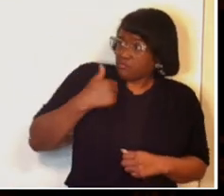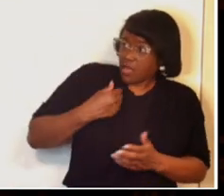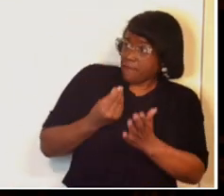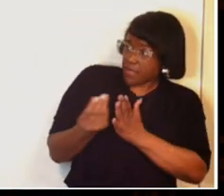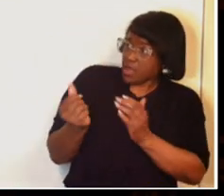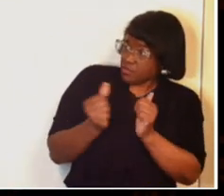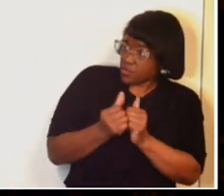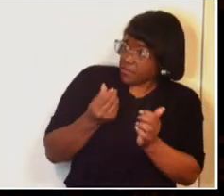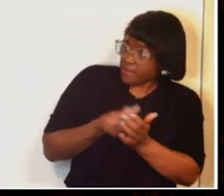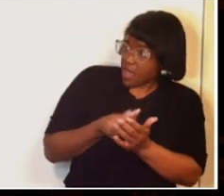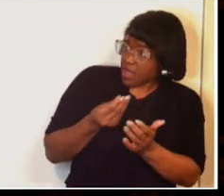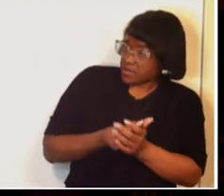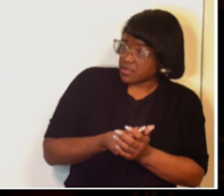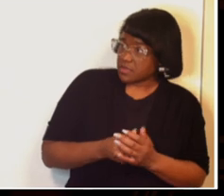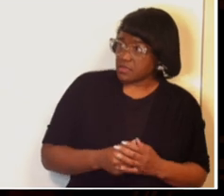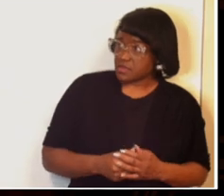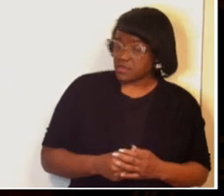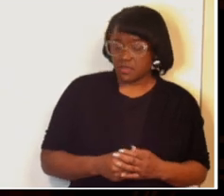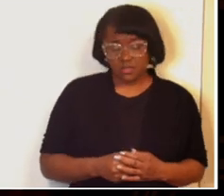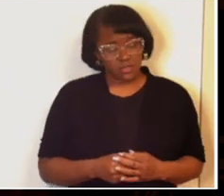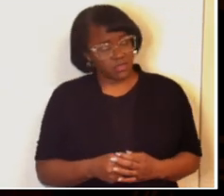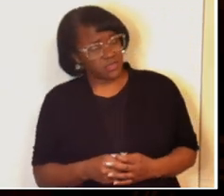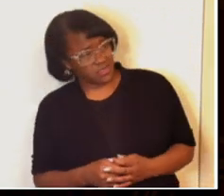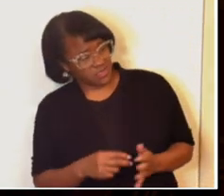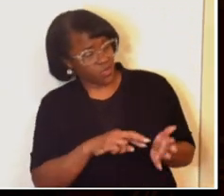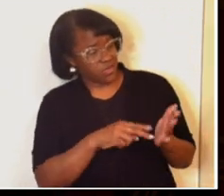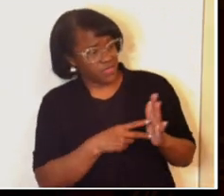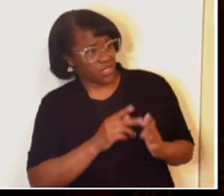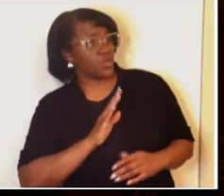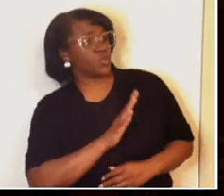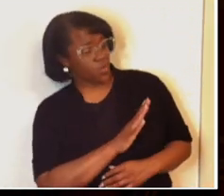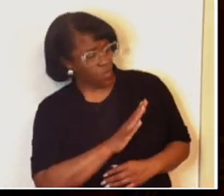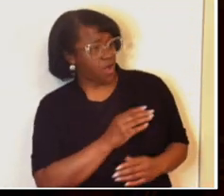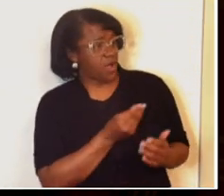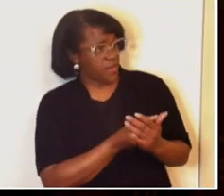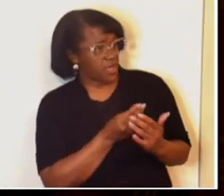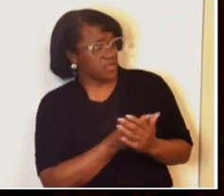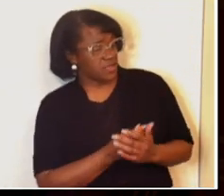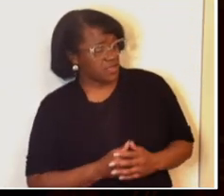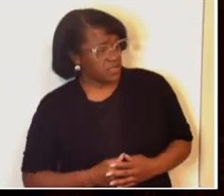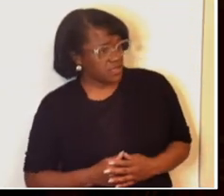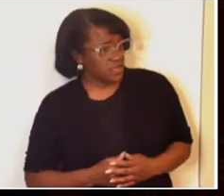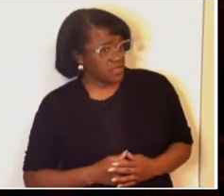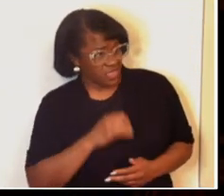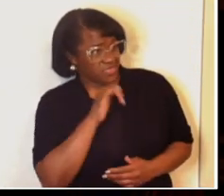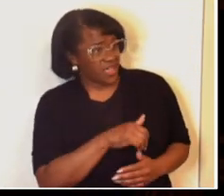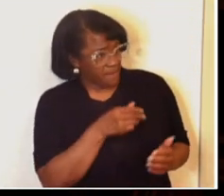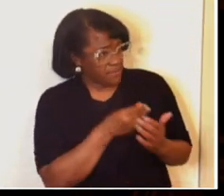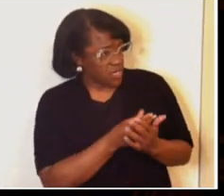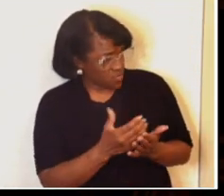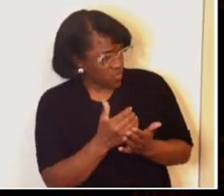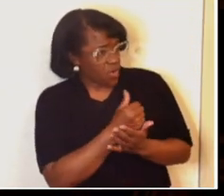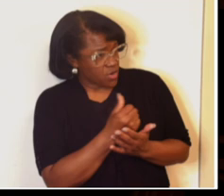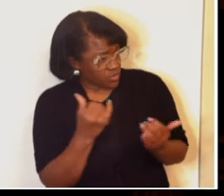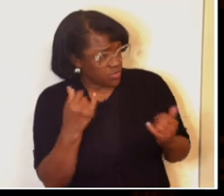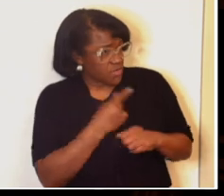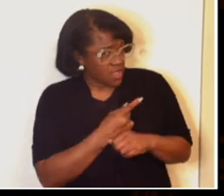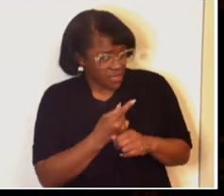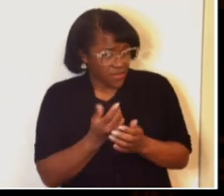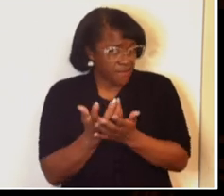my own money. What do you mean, your own money? Isn't it the money you earned today